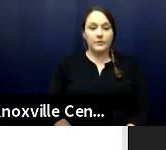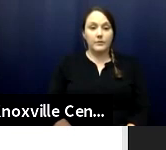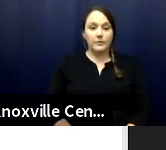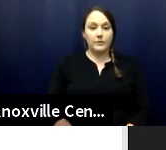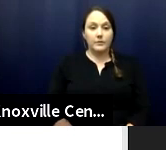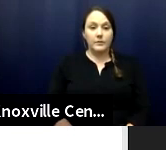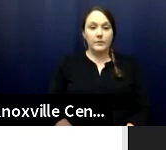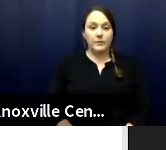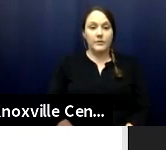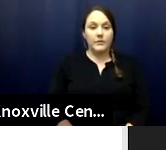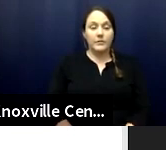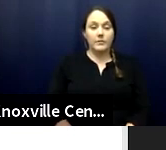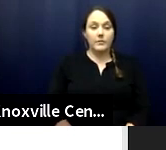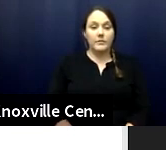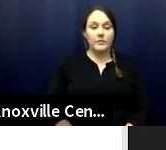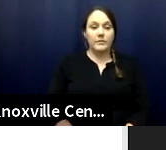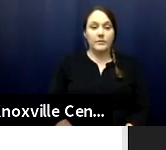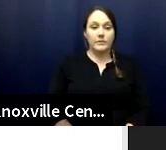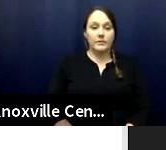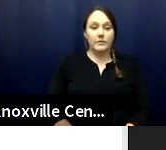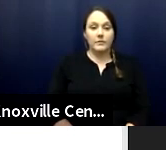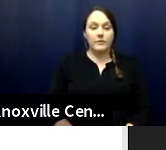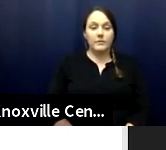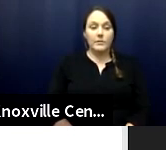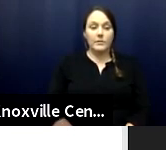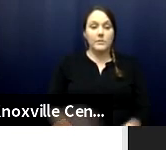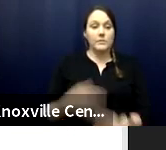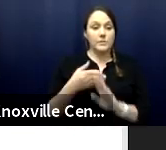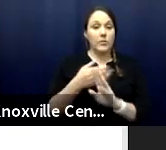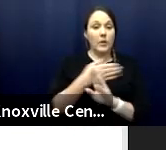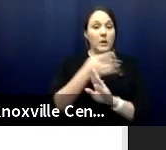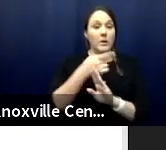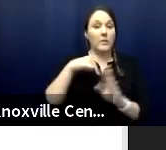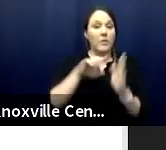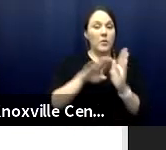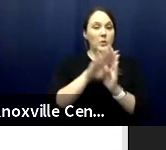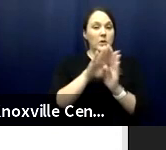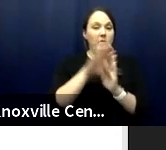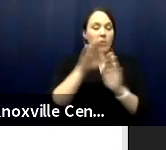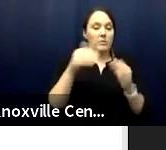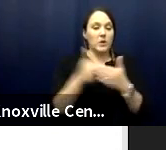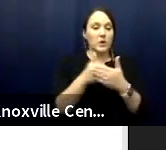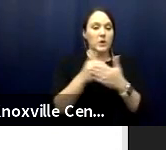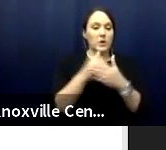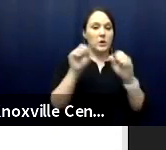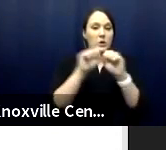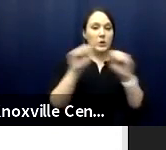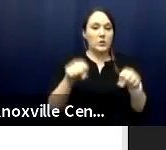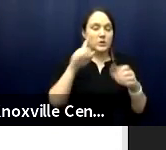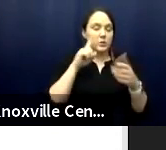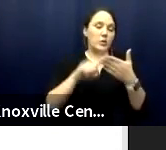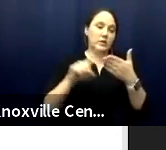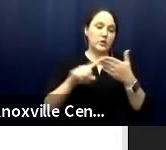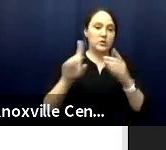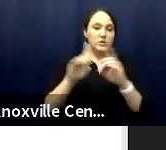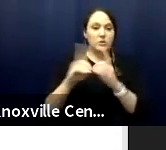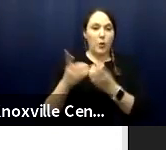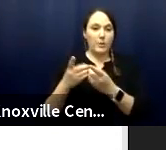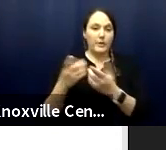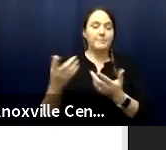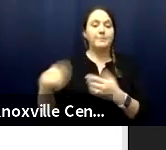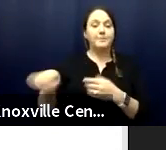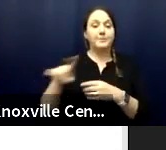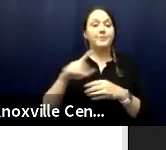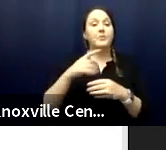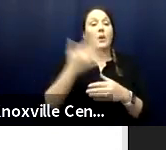So before we developed a new system where our research department did. And so we used to